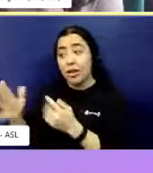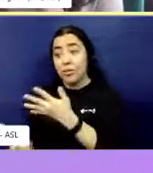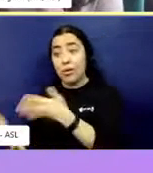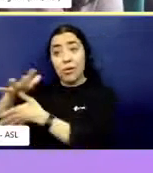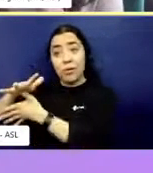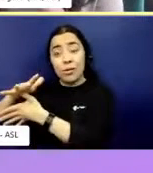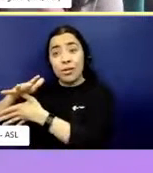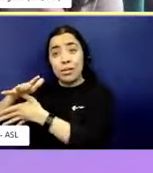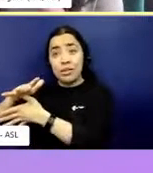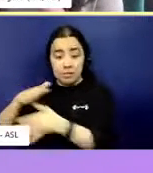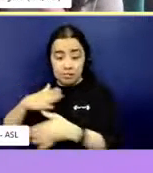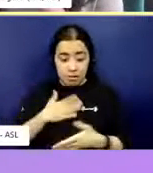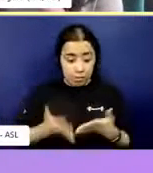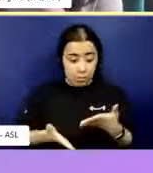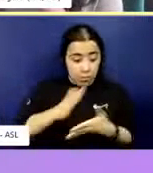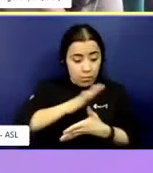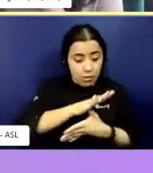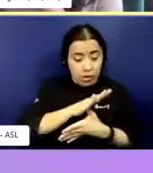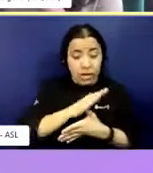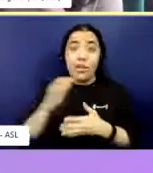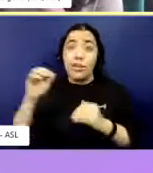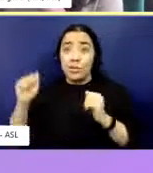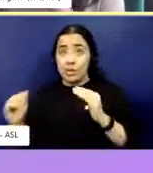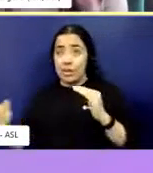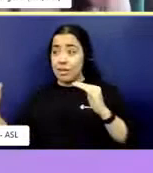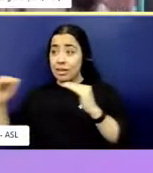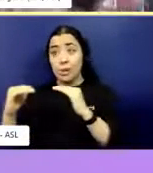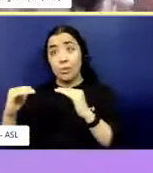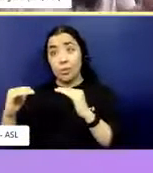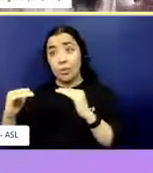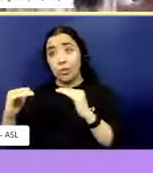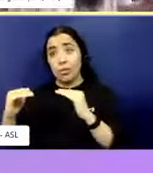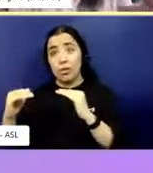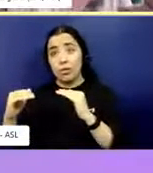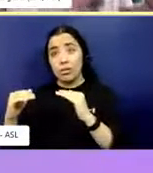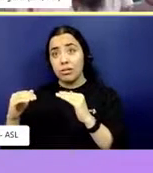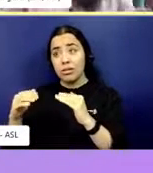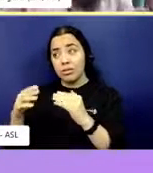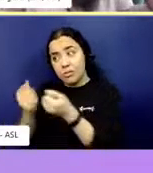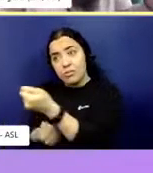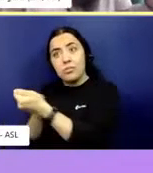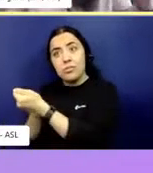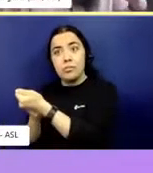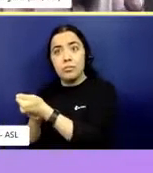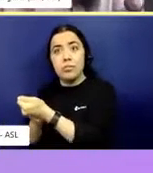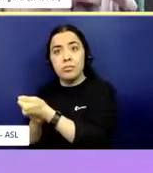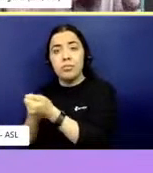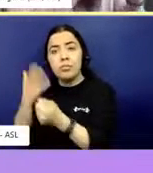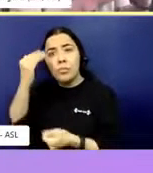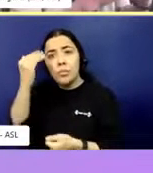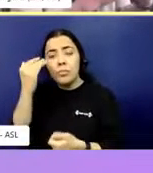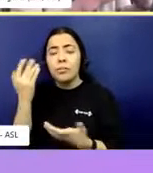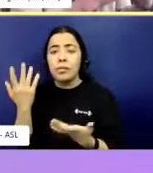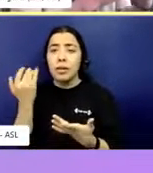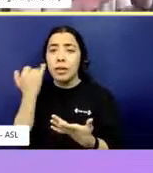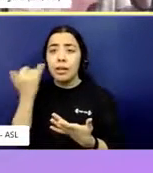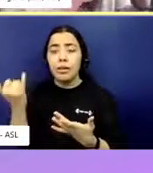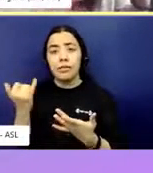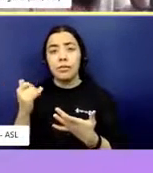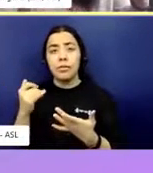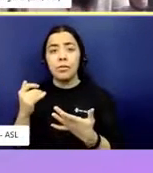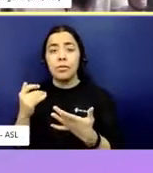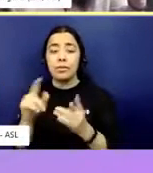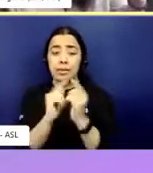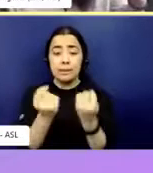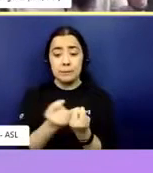yours, and give it that much energy. Because if you're working in a cross-functional